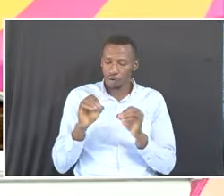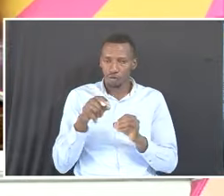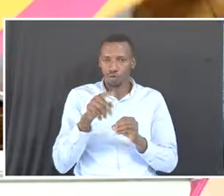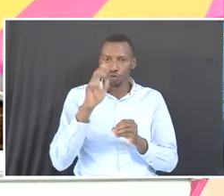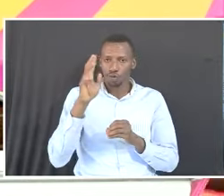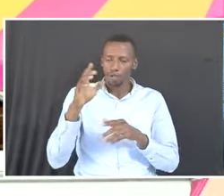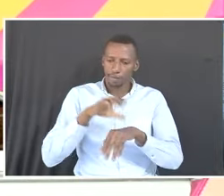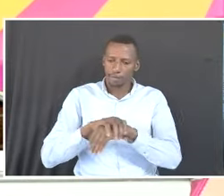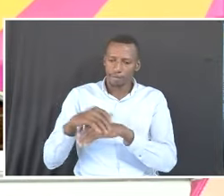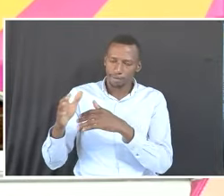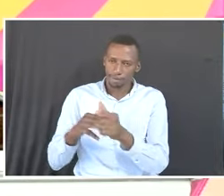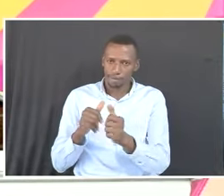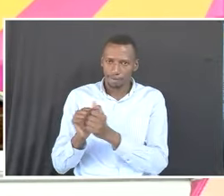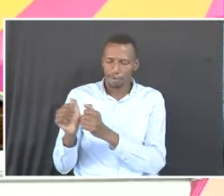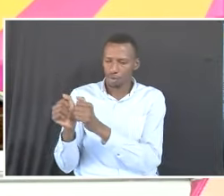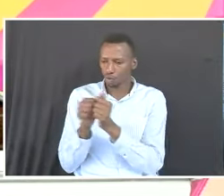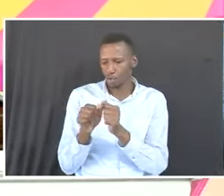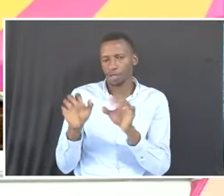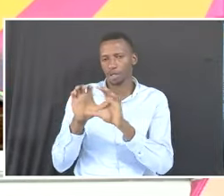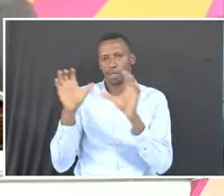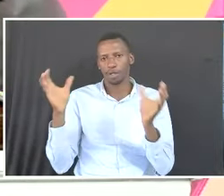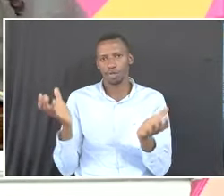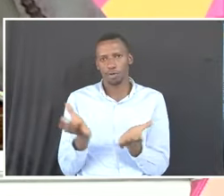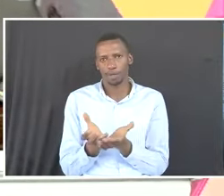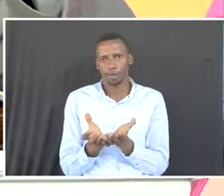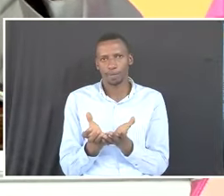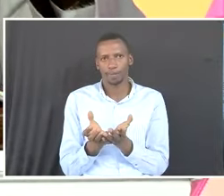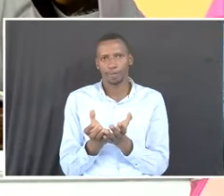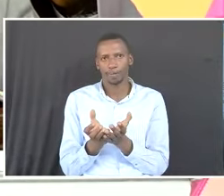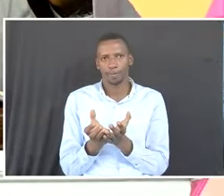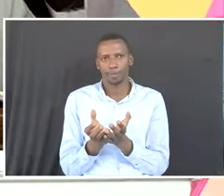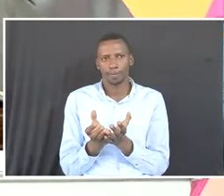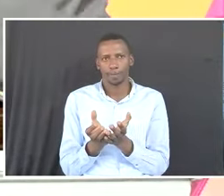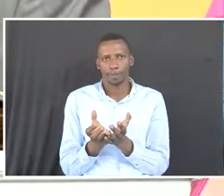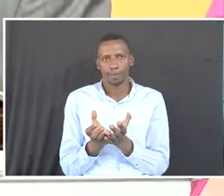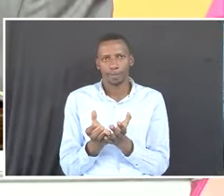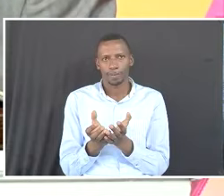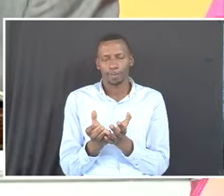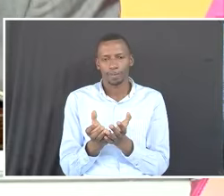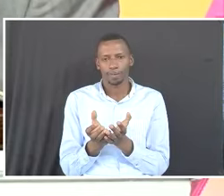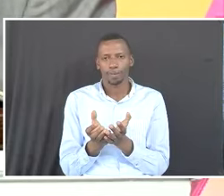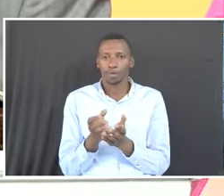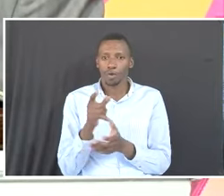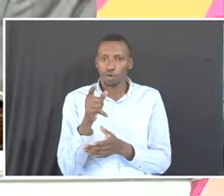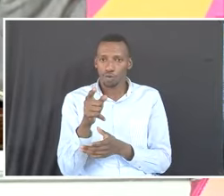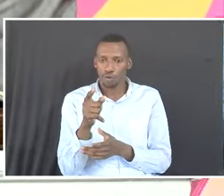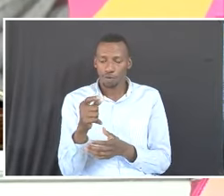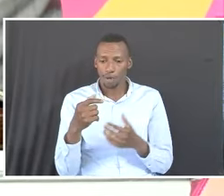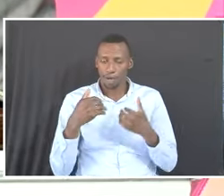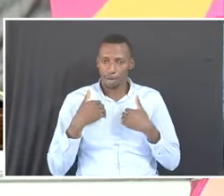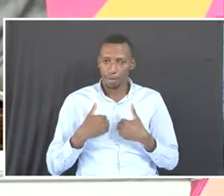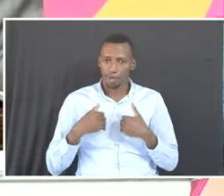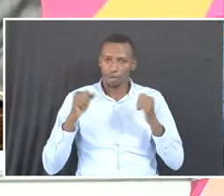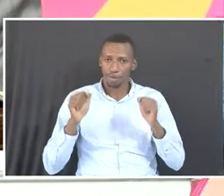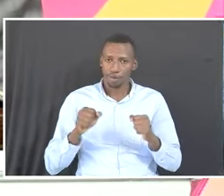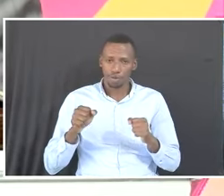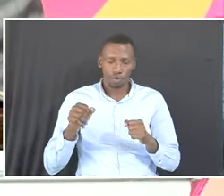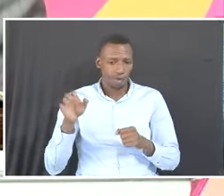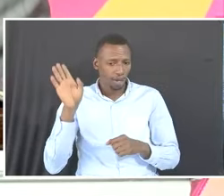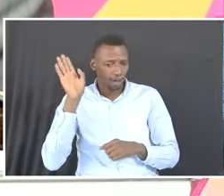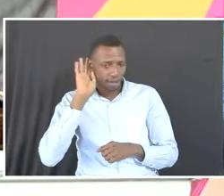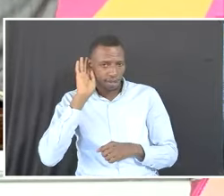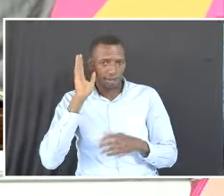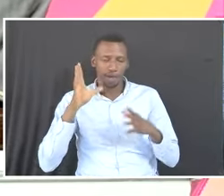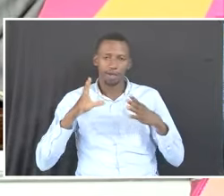world which has no bearing. Will you, will I, heed this compelling